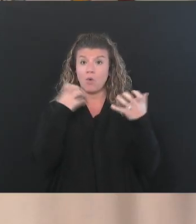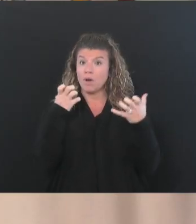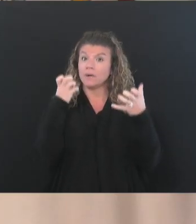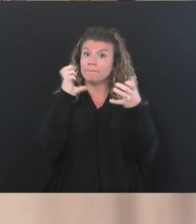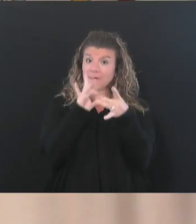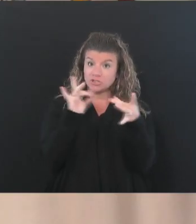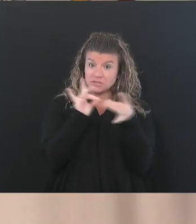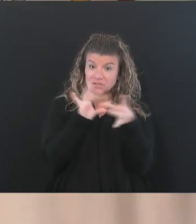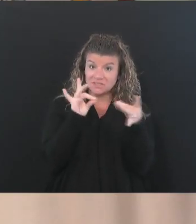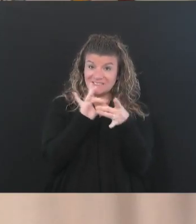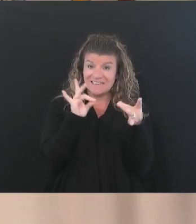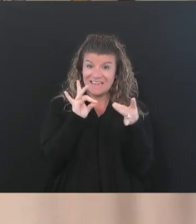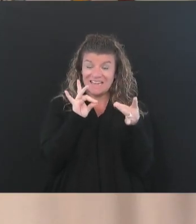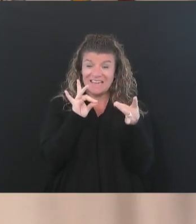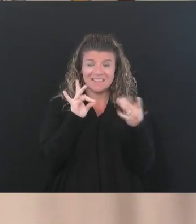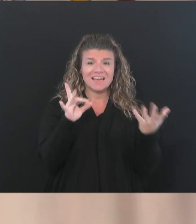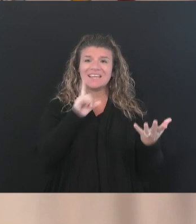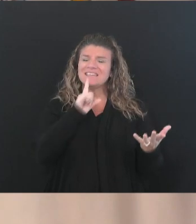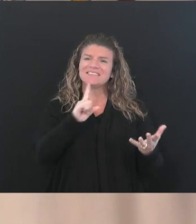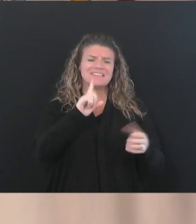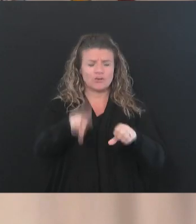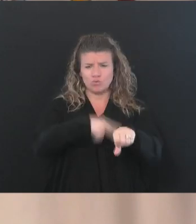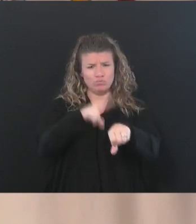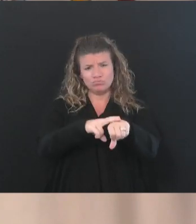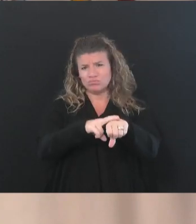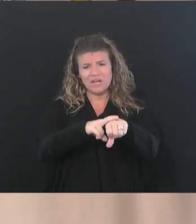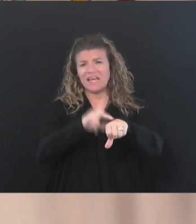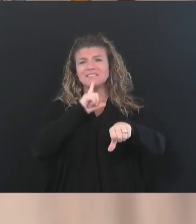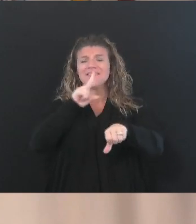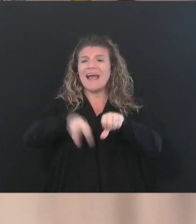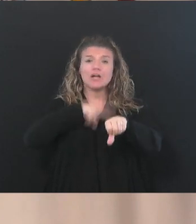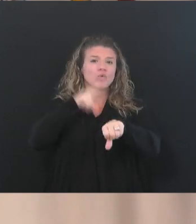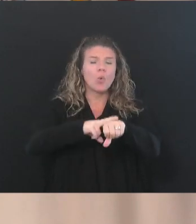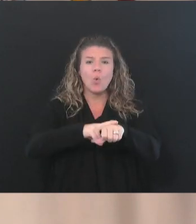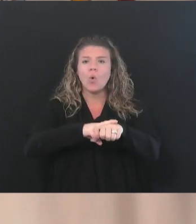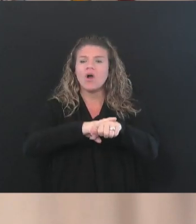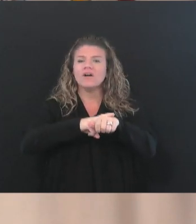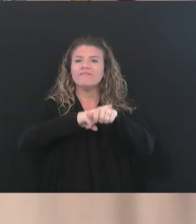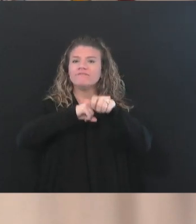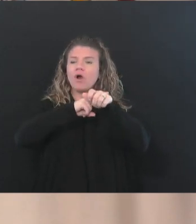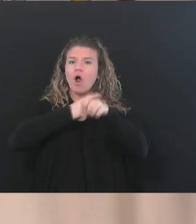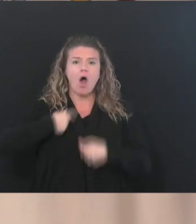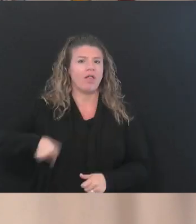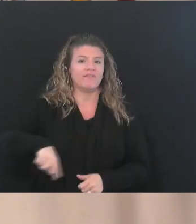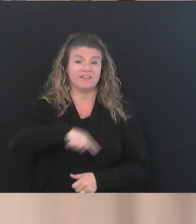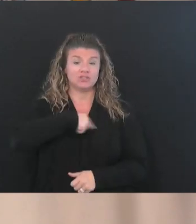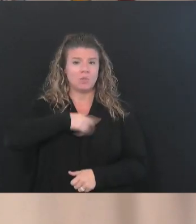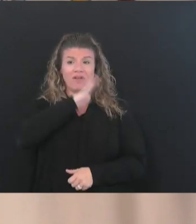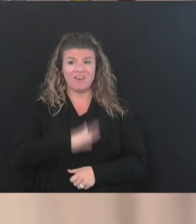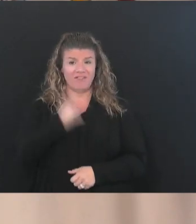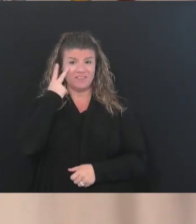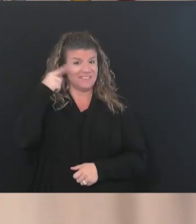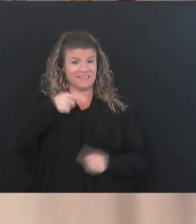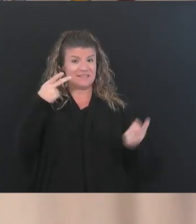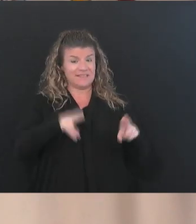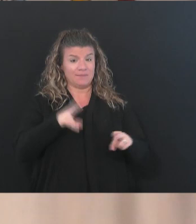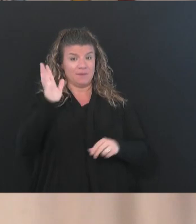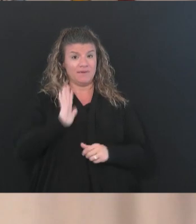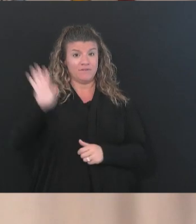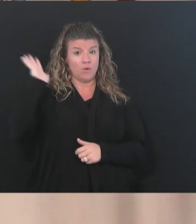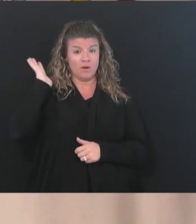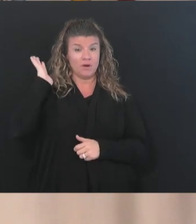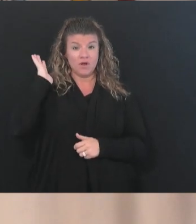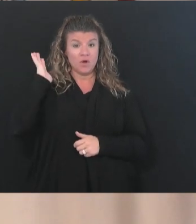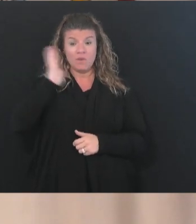that it is natural for all of us that have never seen anything like this pandemic